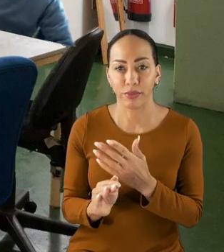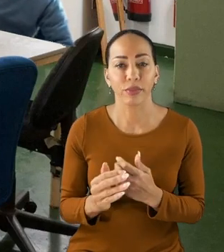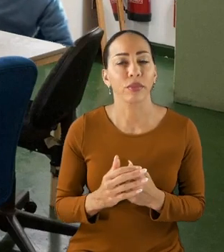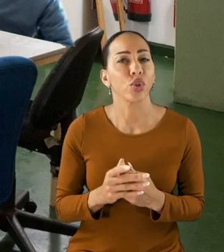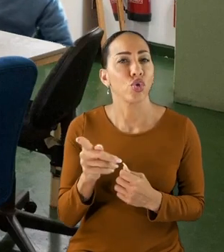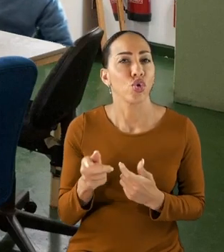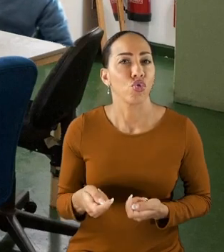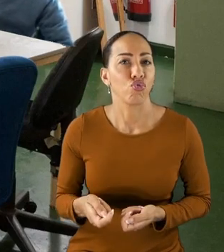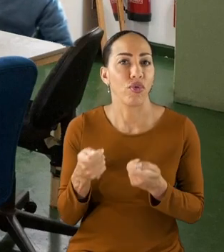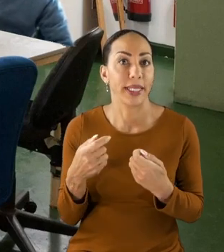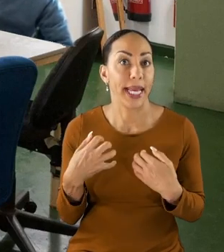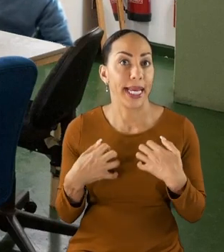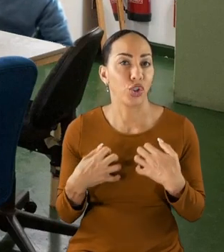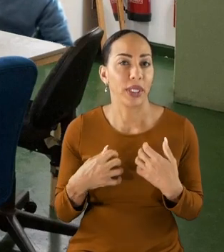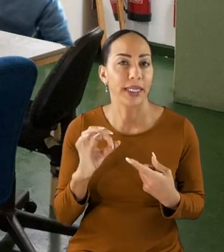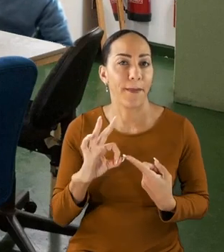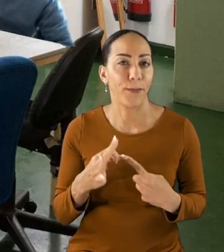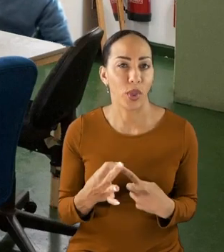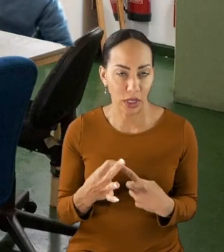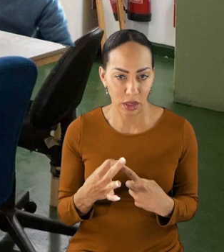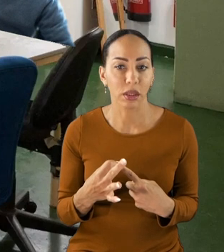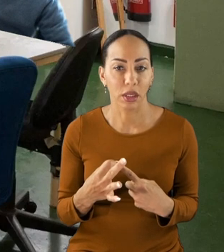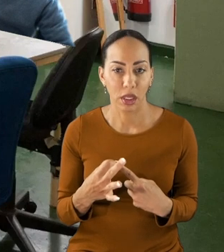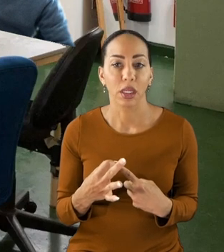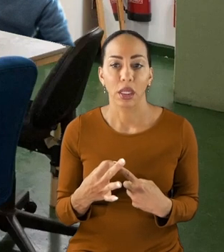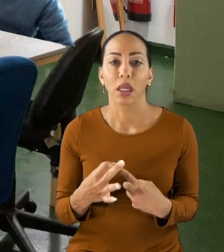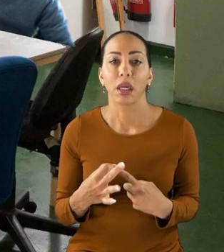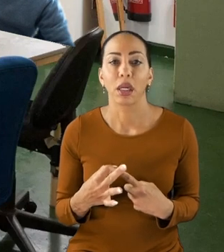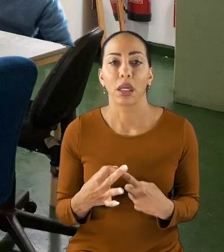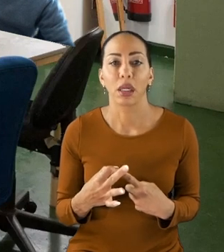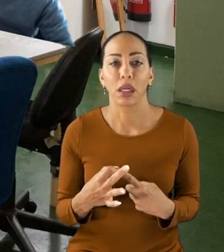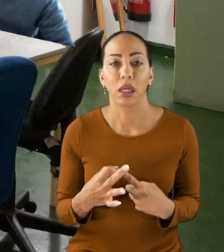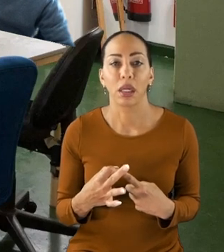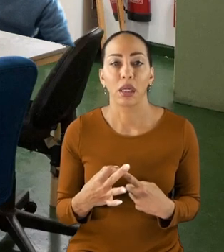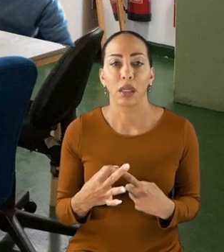raised a really interesting point when you showed the media,